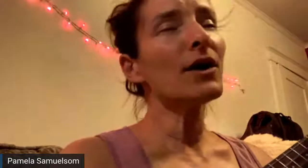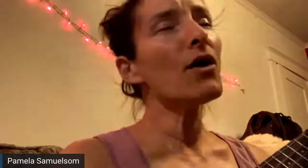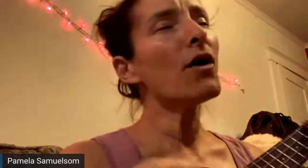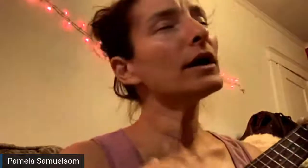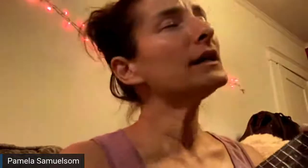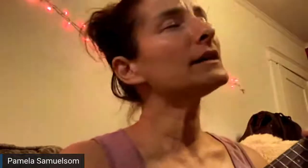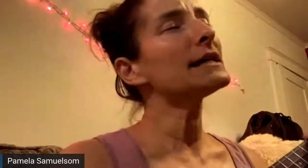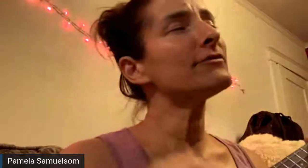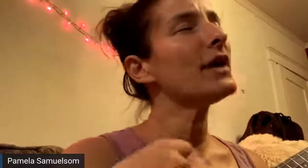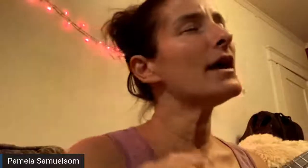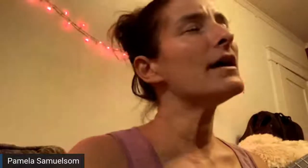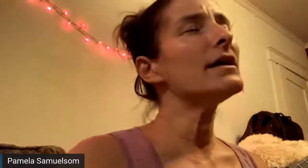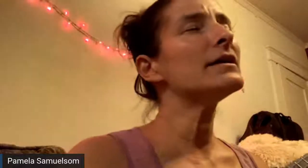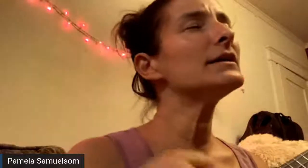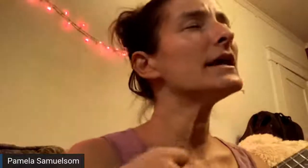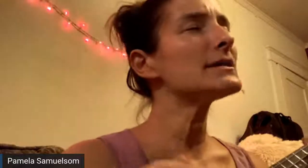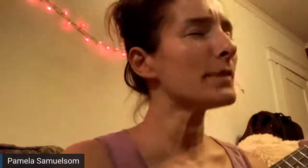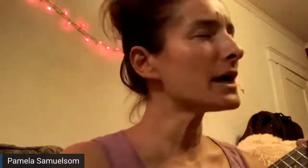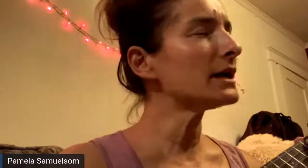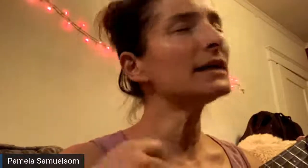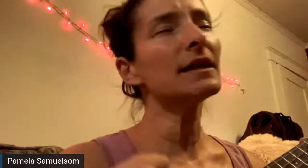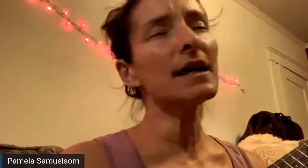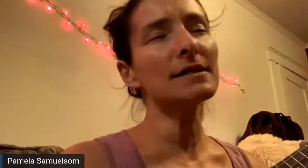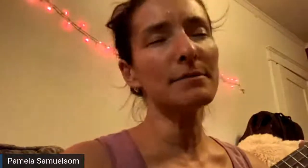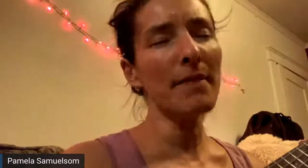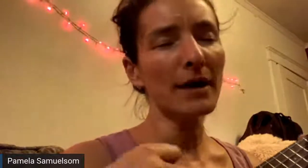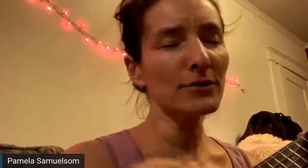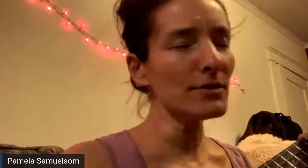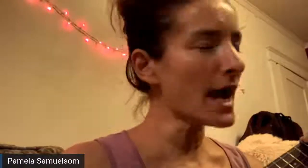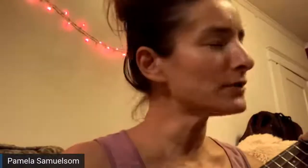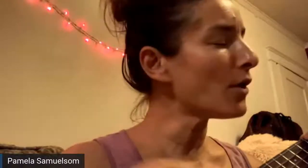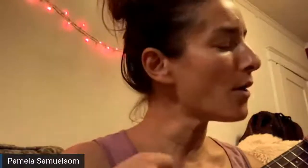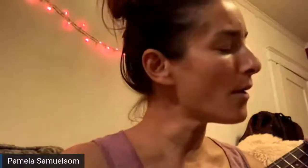Agüita de hojitas verdes, perlitas